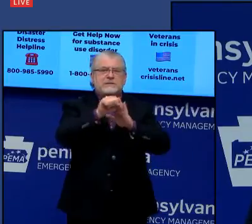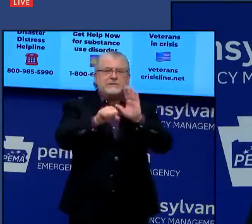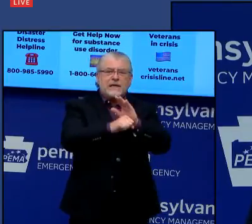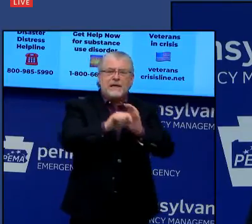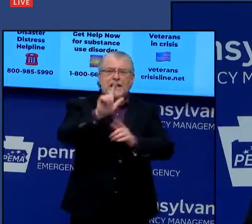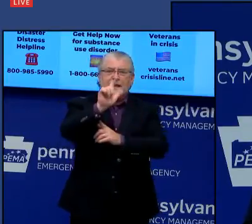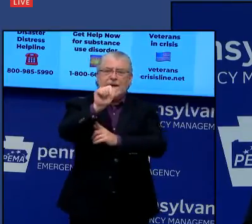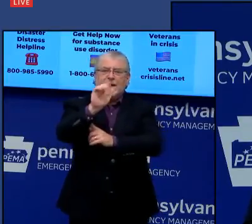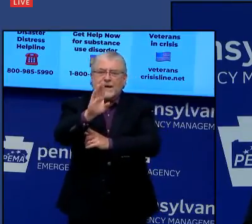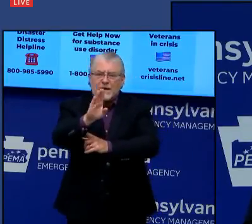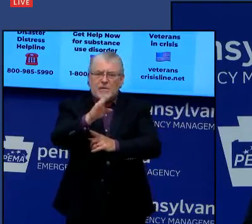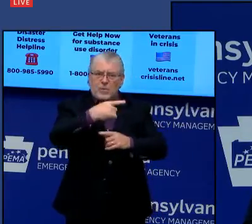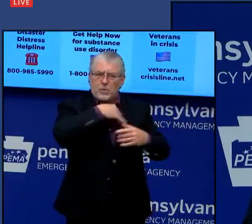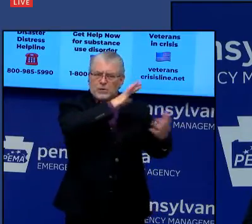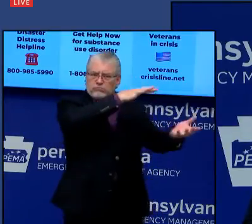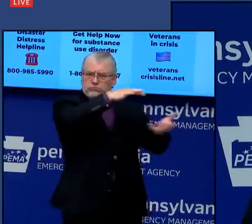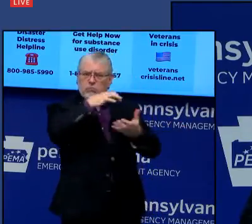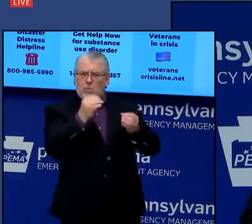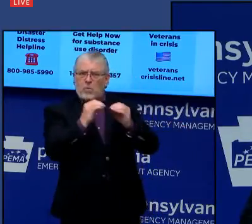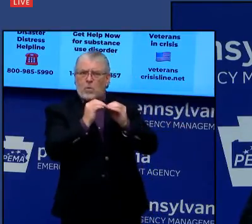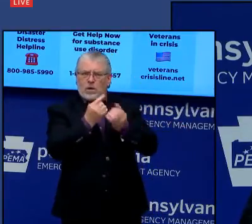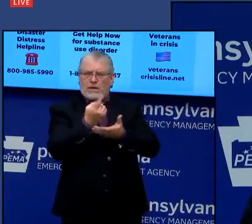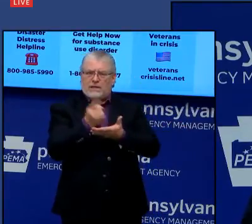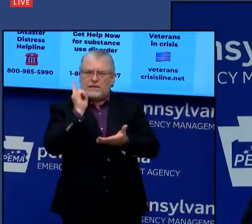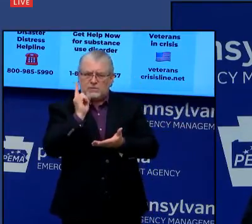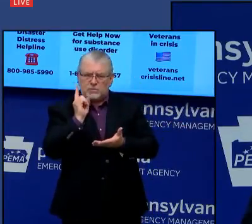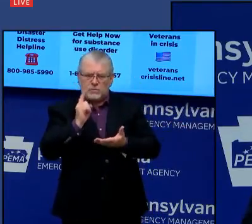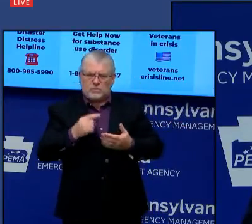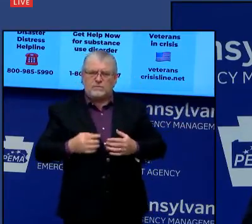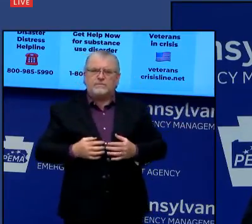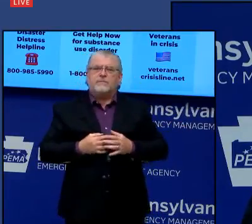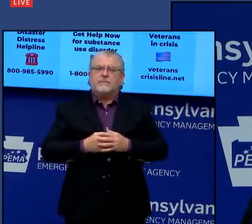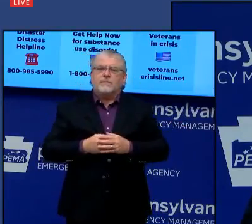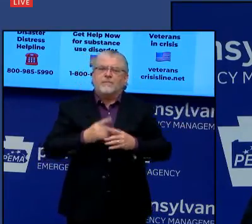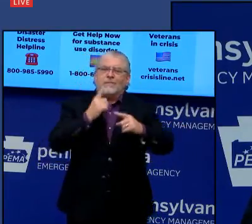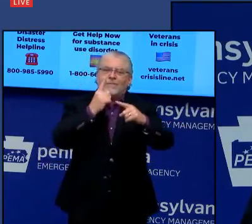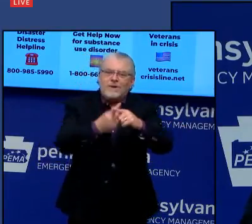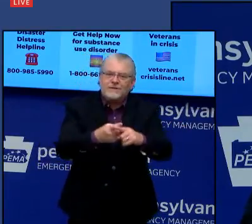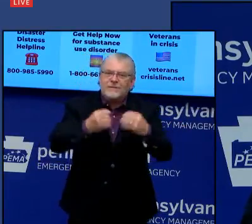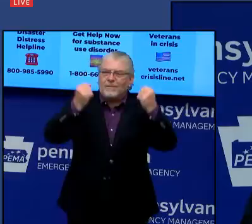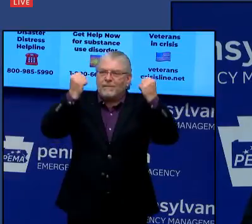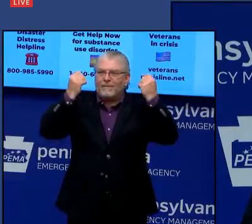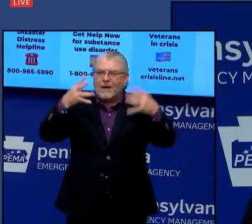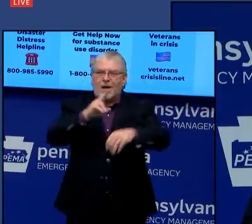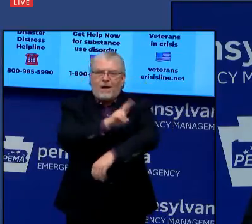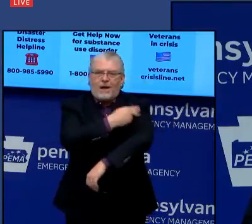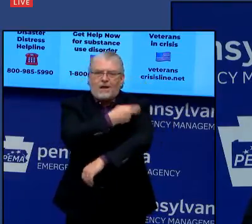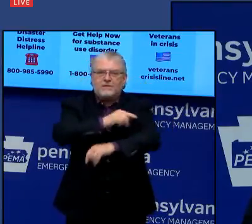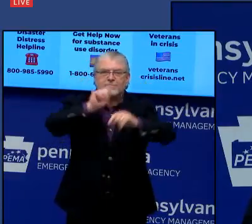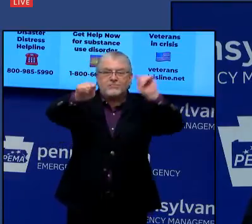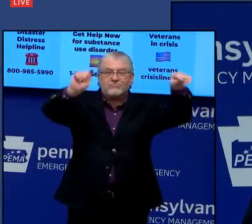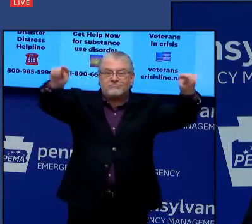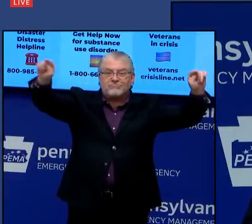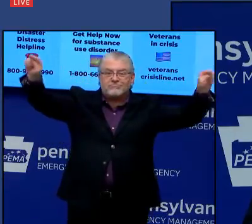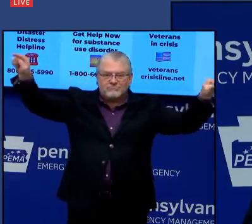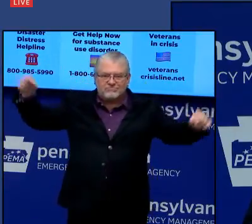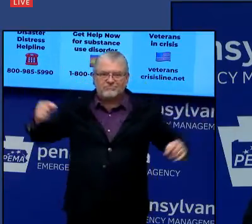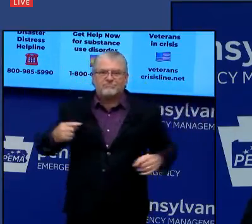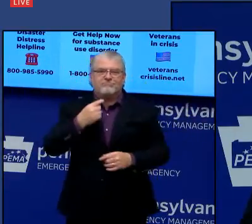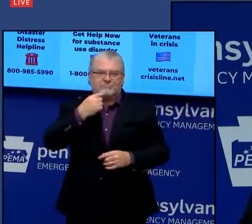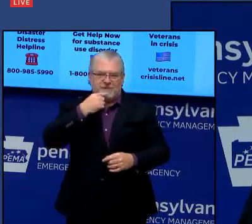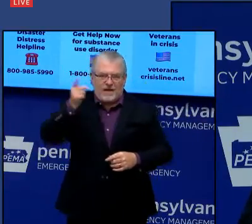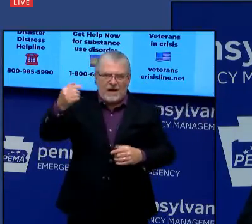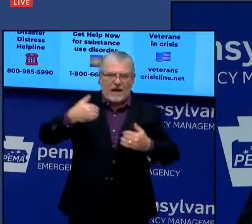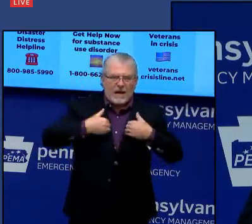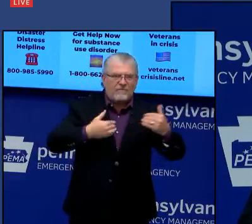more testing. And we have heard from many hospitals and health systems that they are doing better with their reagents and they're able to